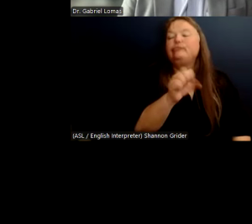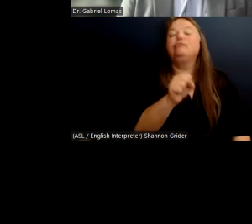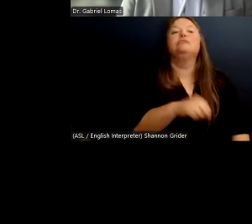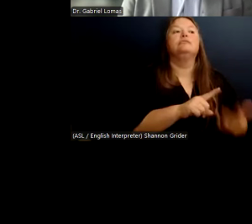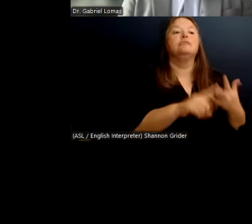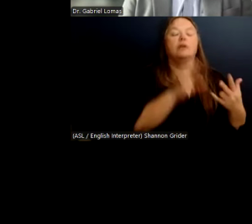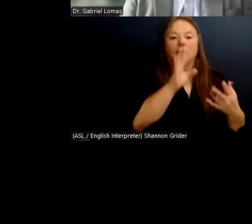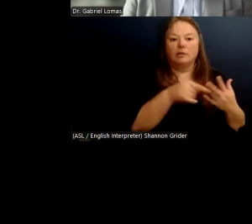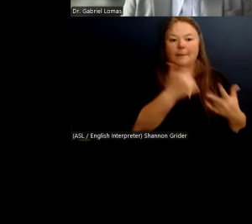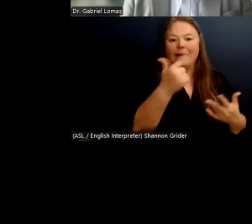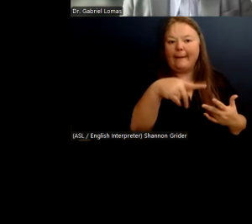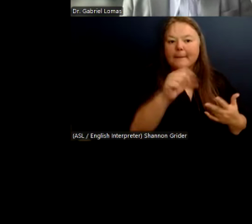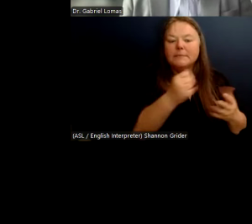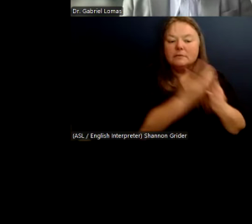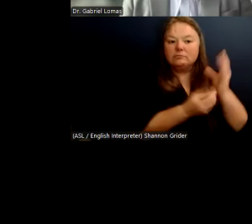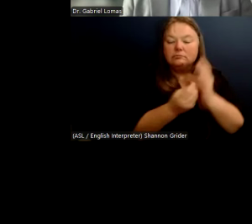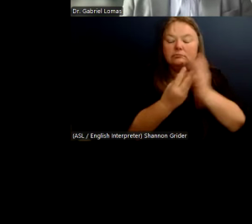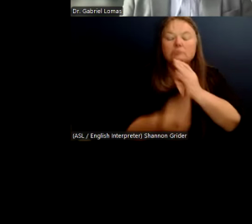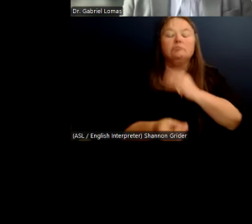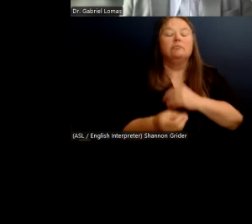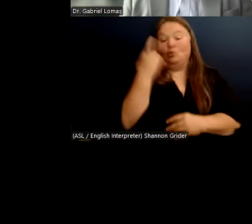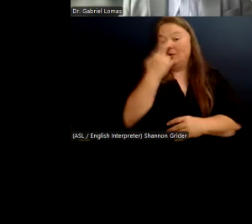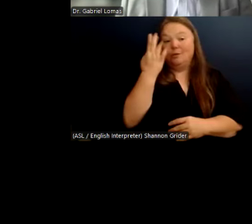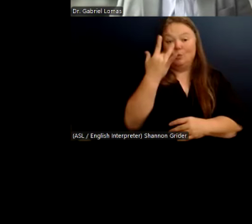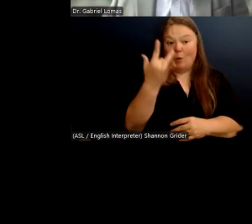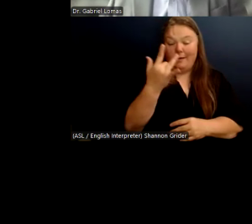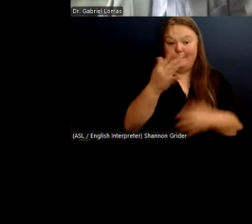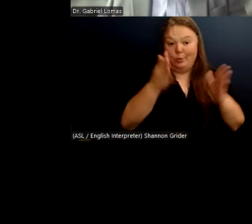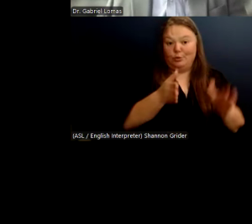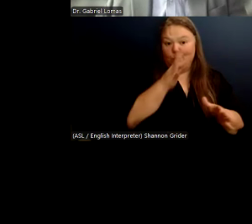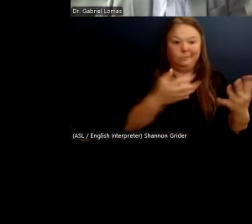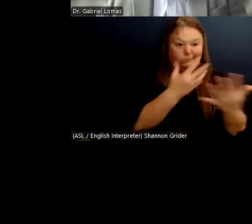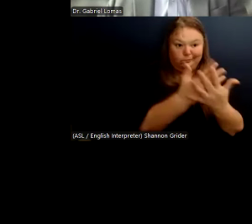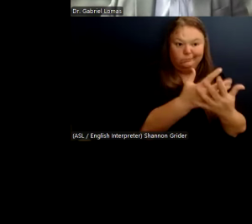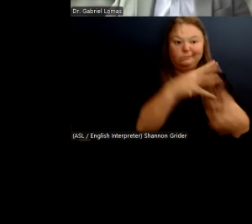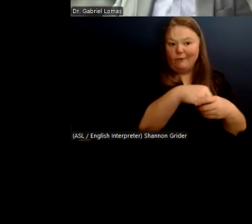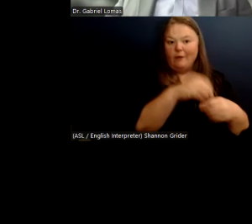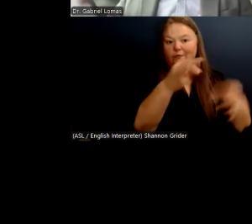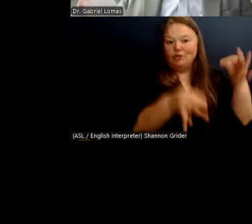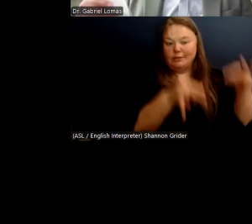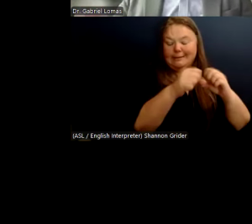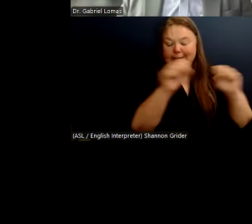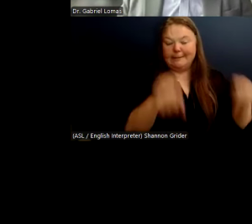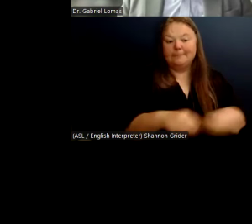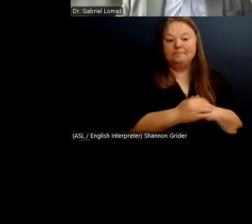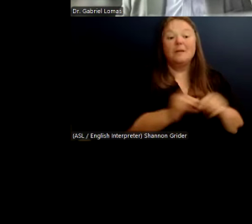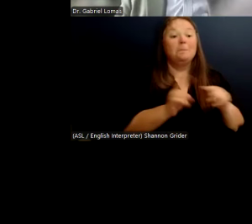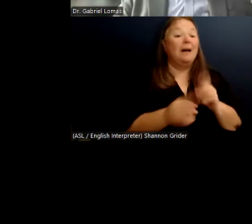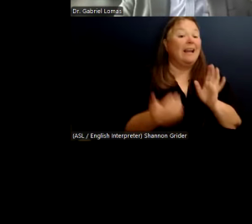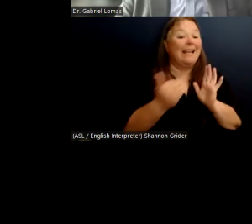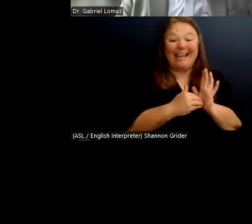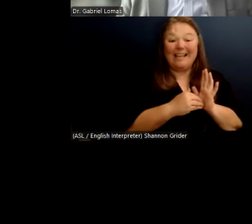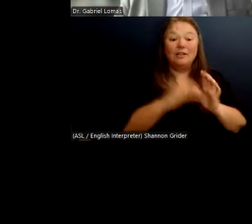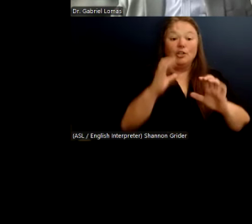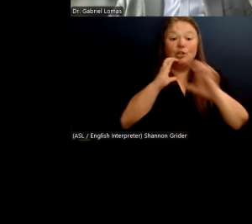gaps and causes for a person ending up there. And this is another example where communication really affected the outcome of